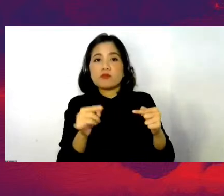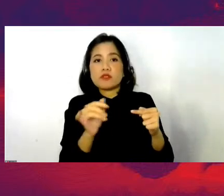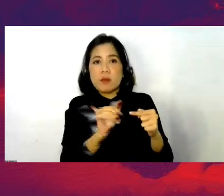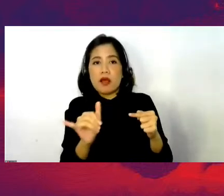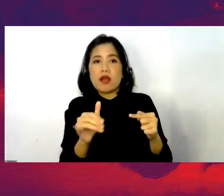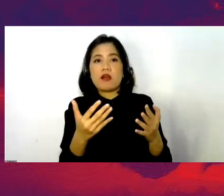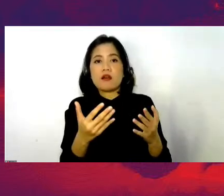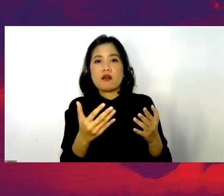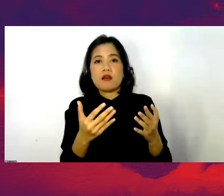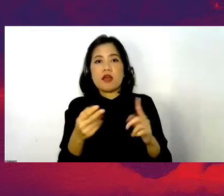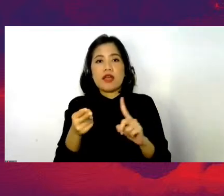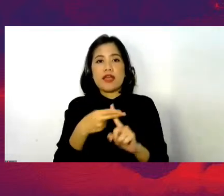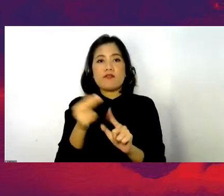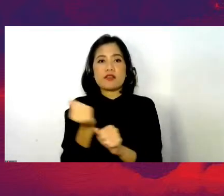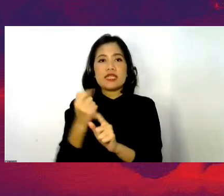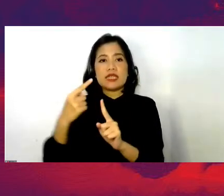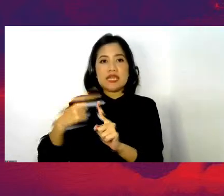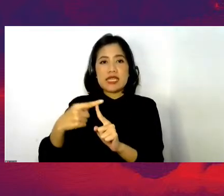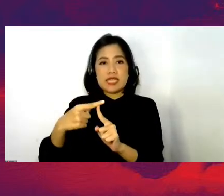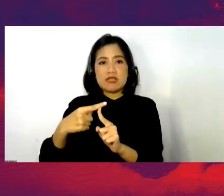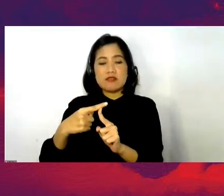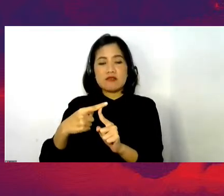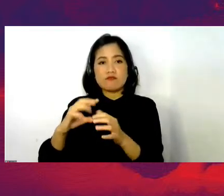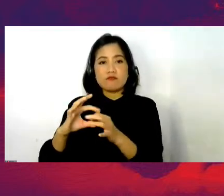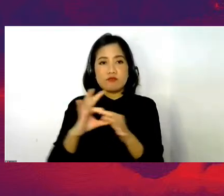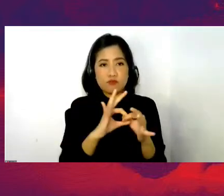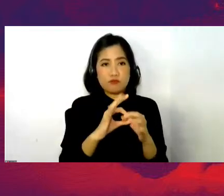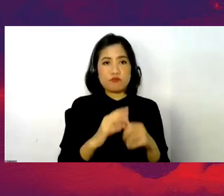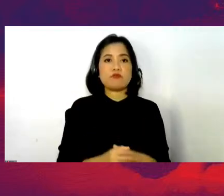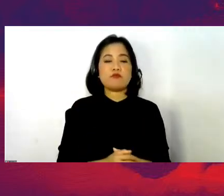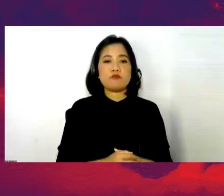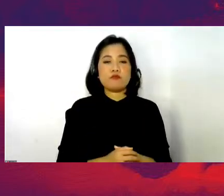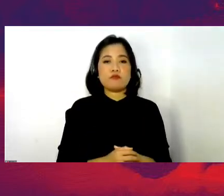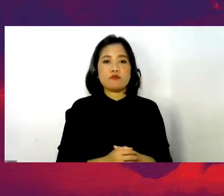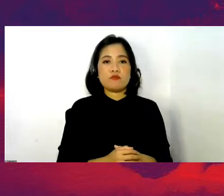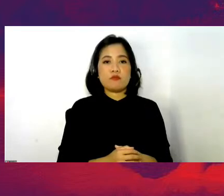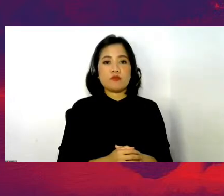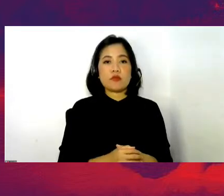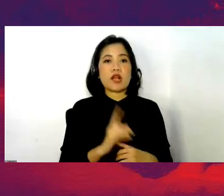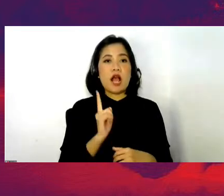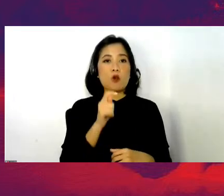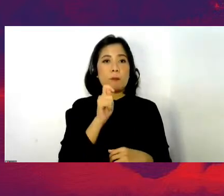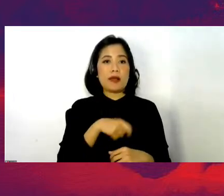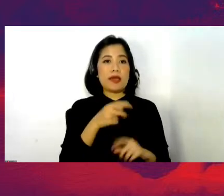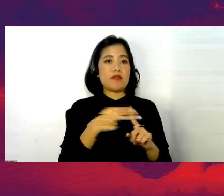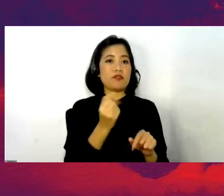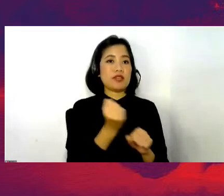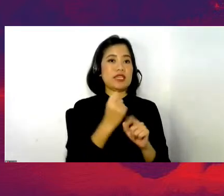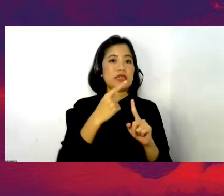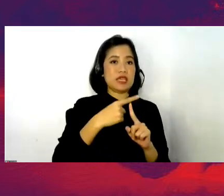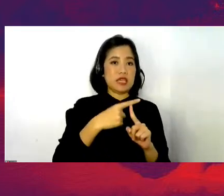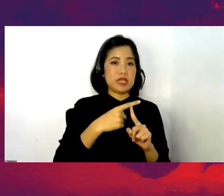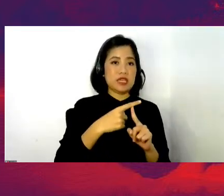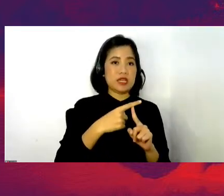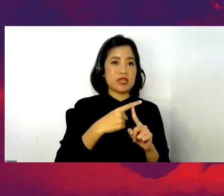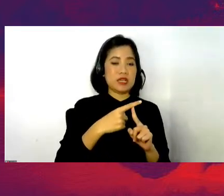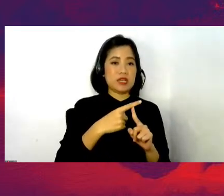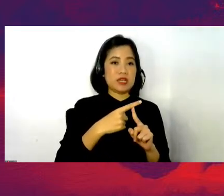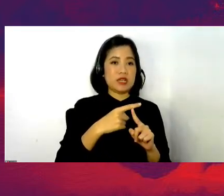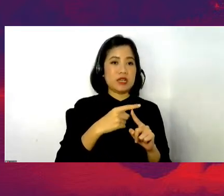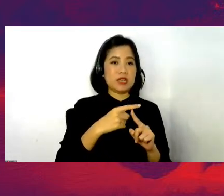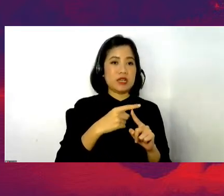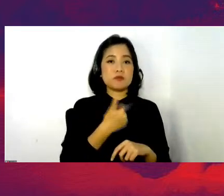4. Multiply those two together and you get the overall measure. See the relationship